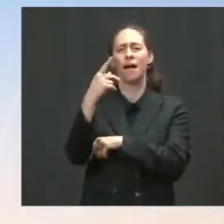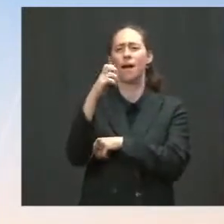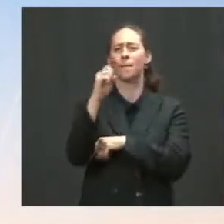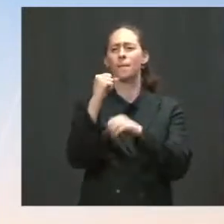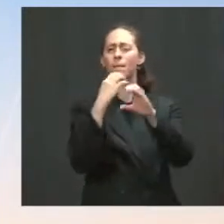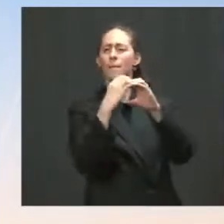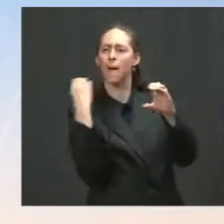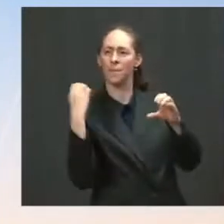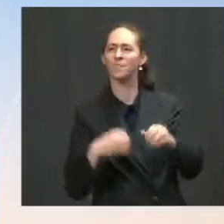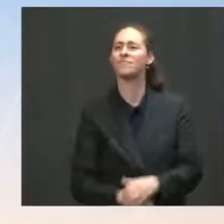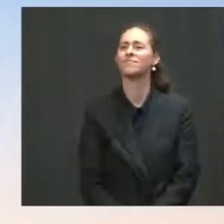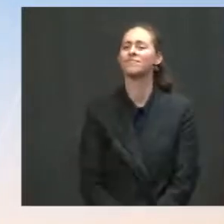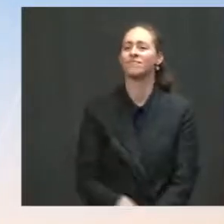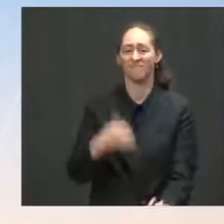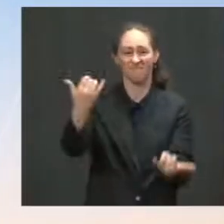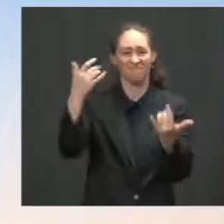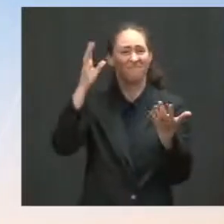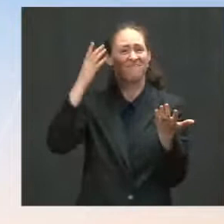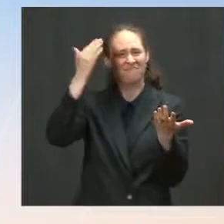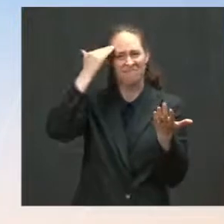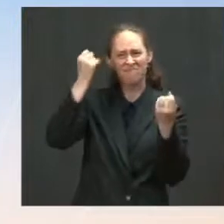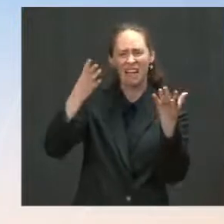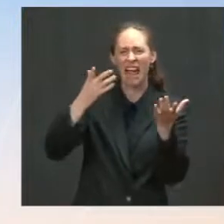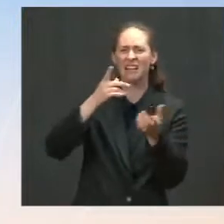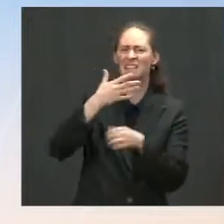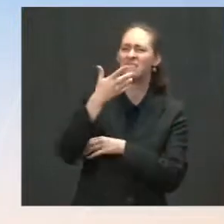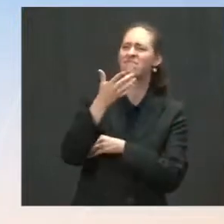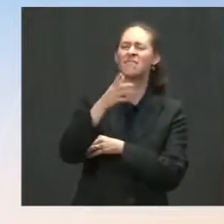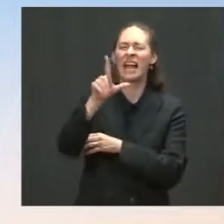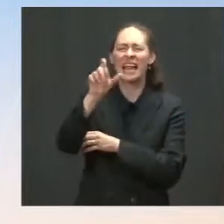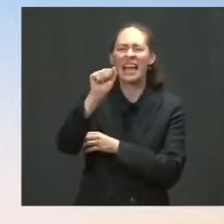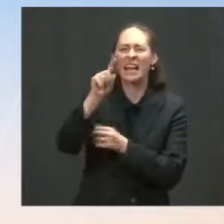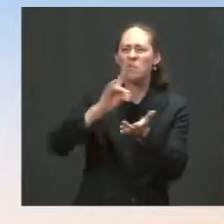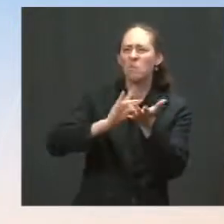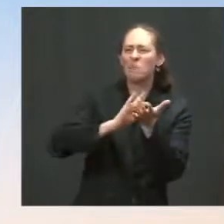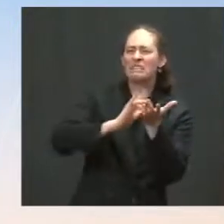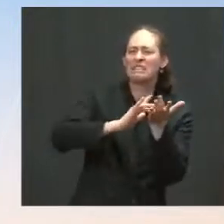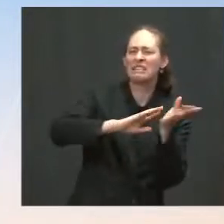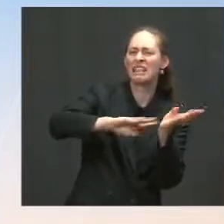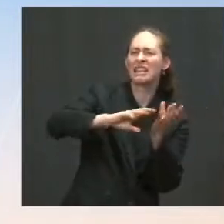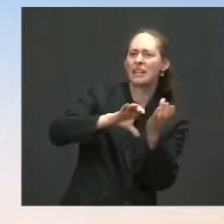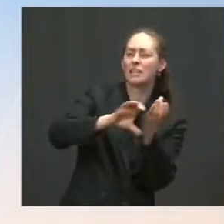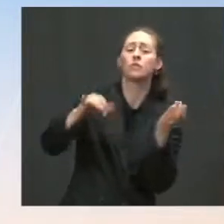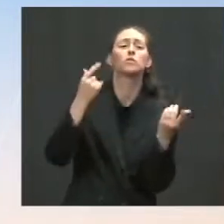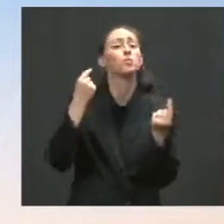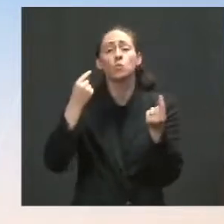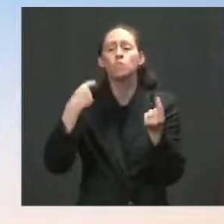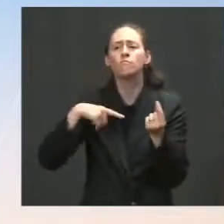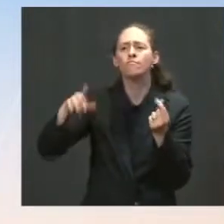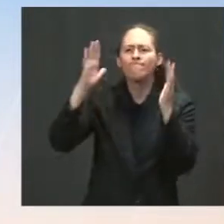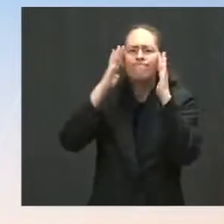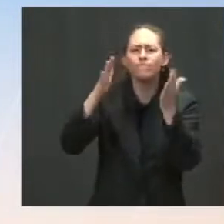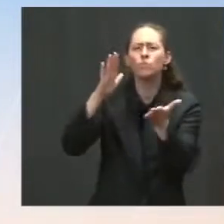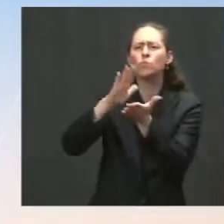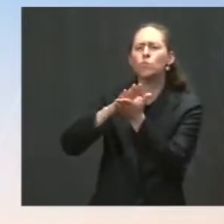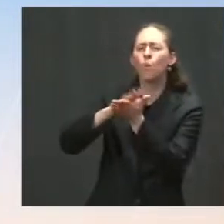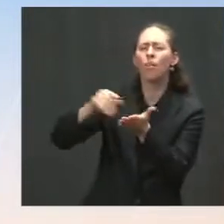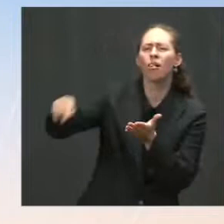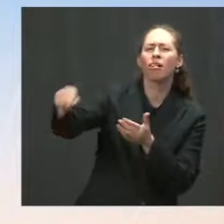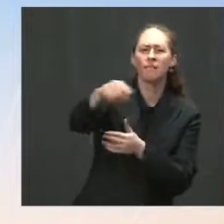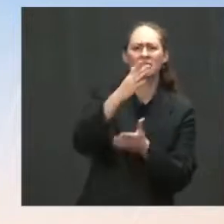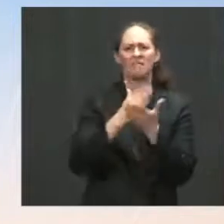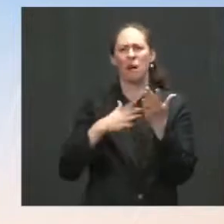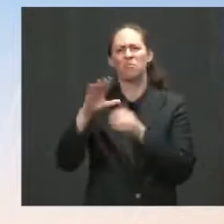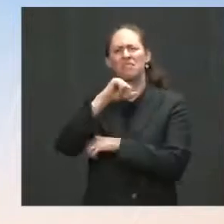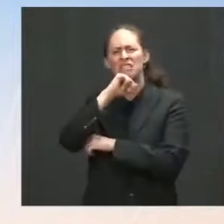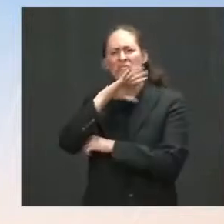at risk of exposure to lead. For kids, high exposure to lead can negatively affect academic performance and can lead to cardiovascular disease later